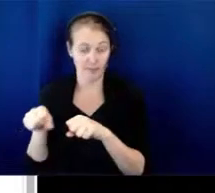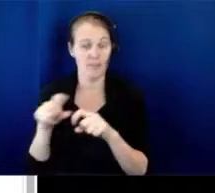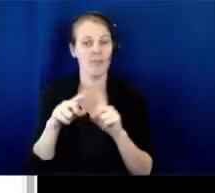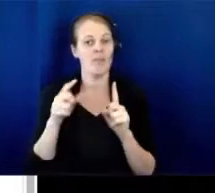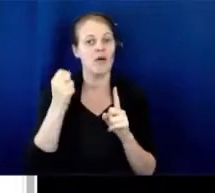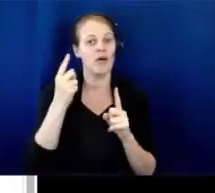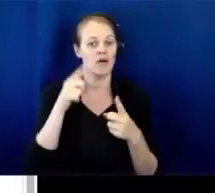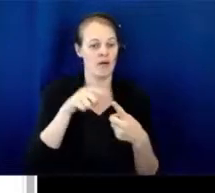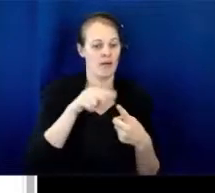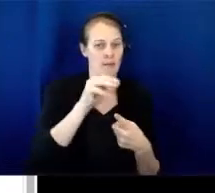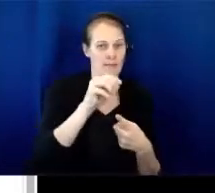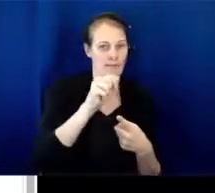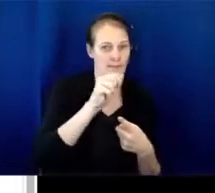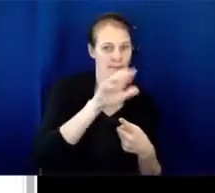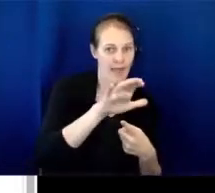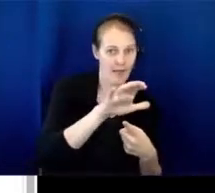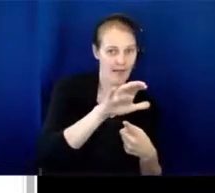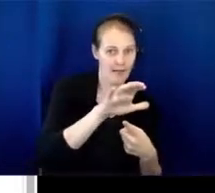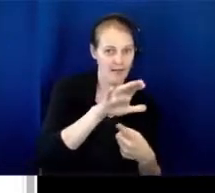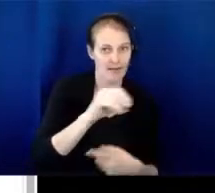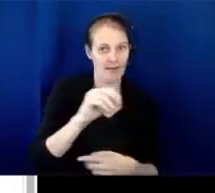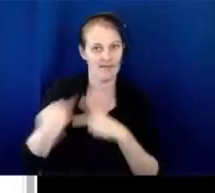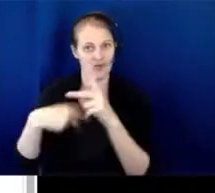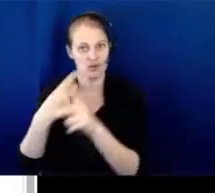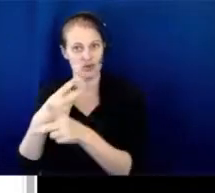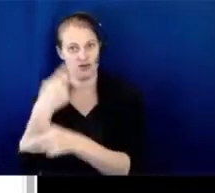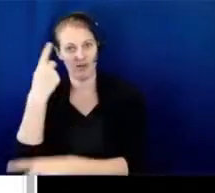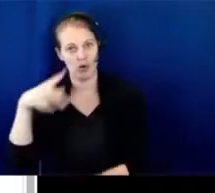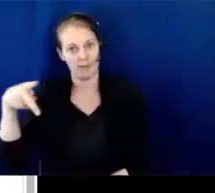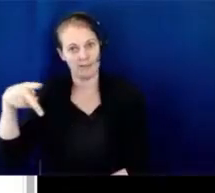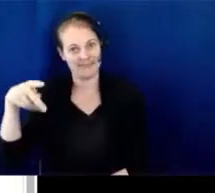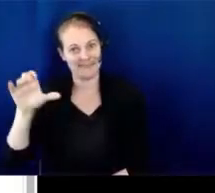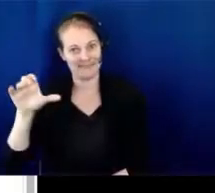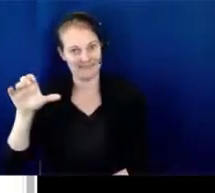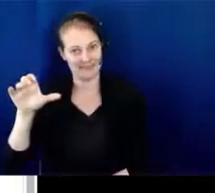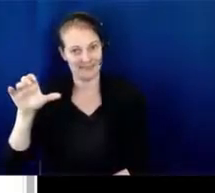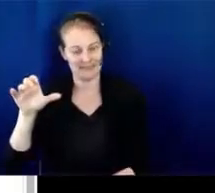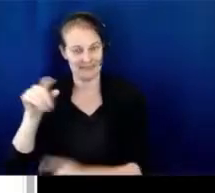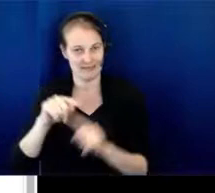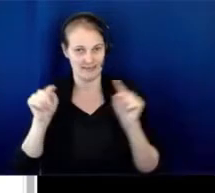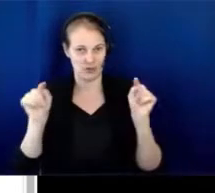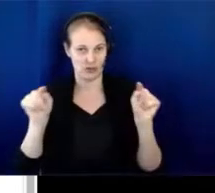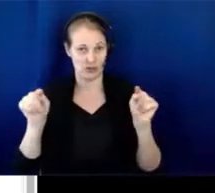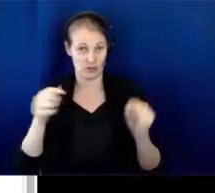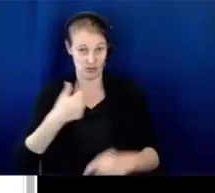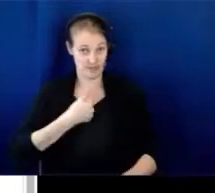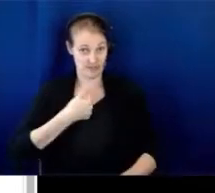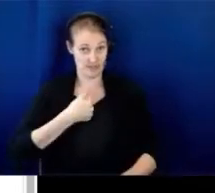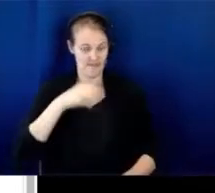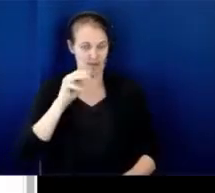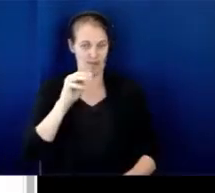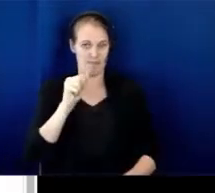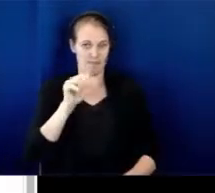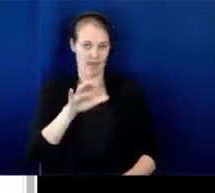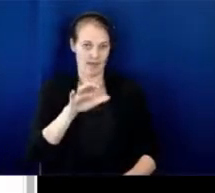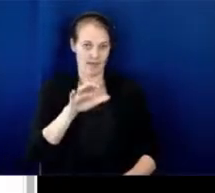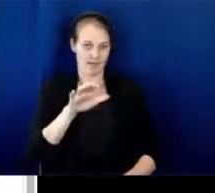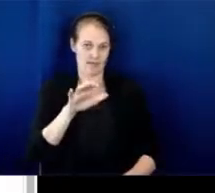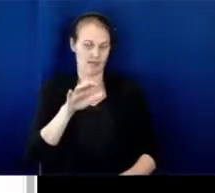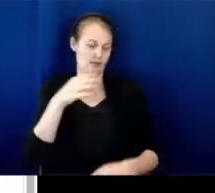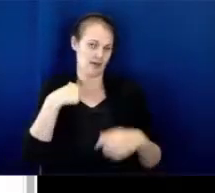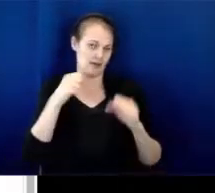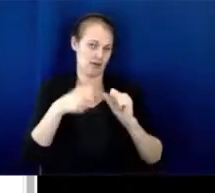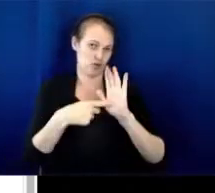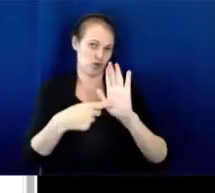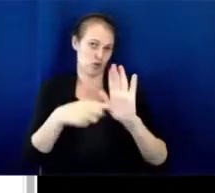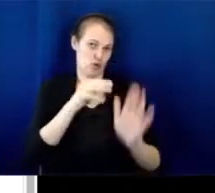for Mac and there is a version for your PC. Now I'm on a Mac here, so I can naturally show you the Mac, but